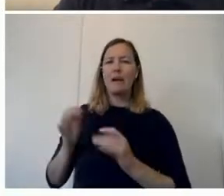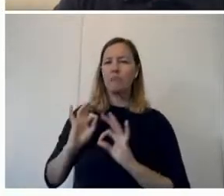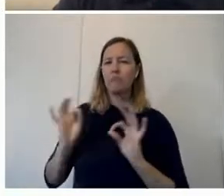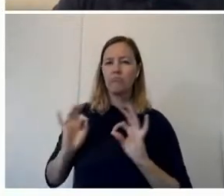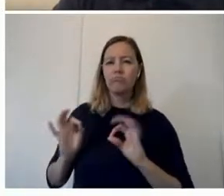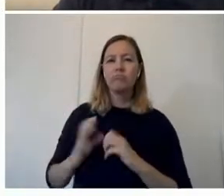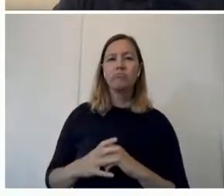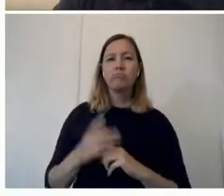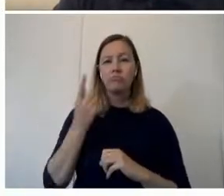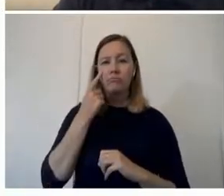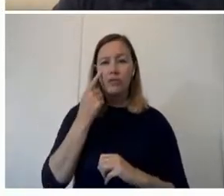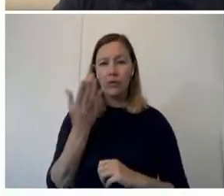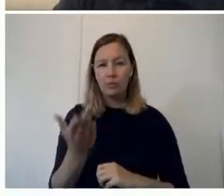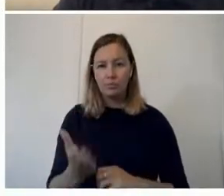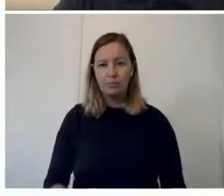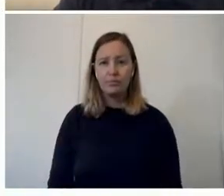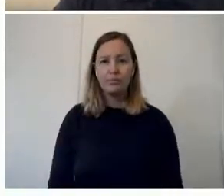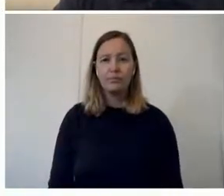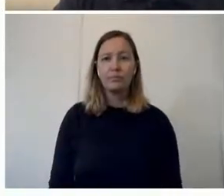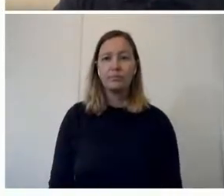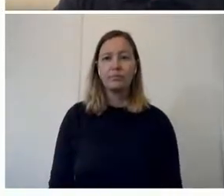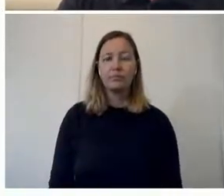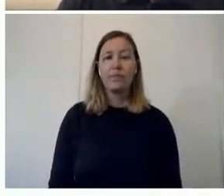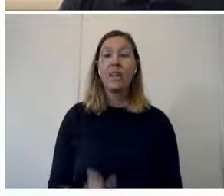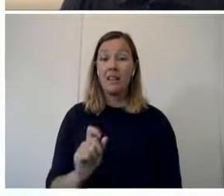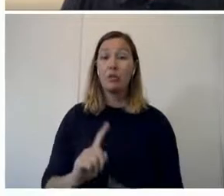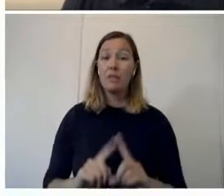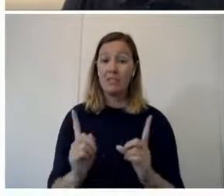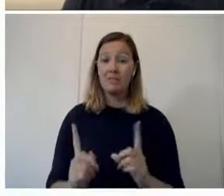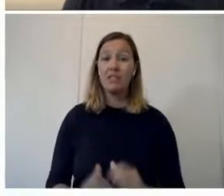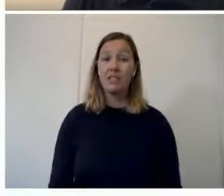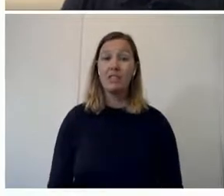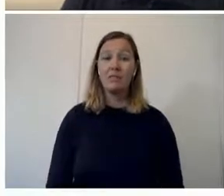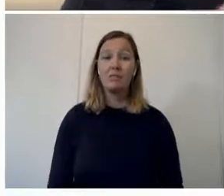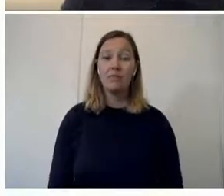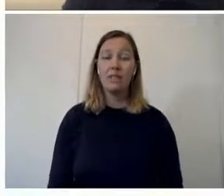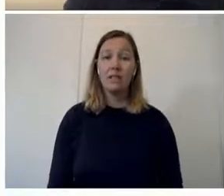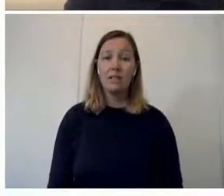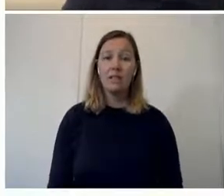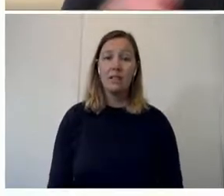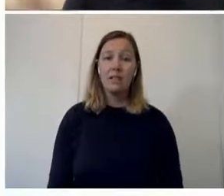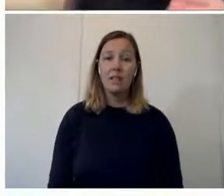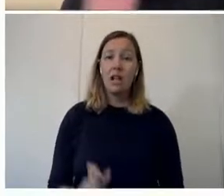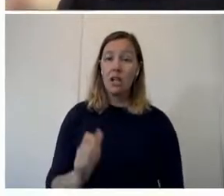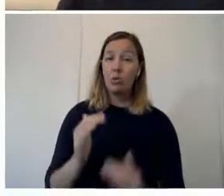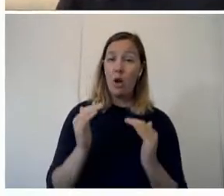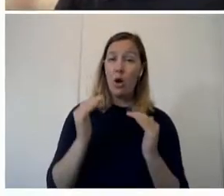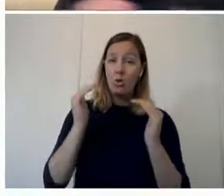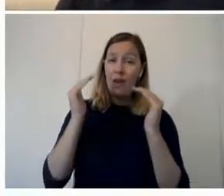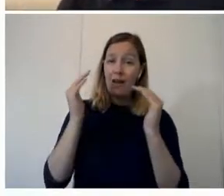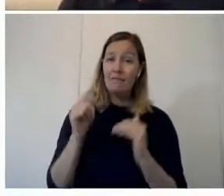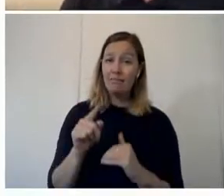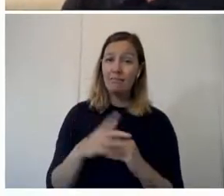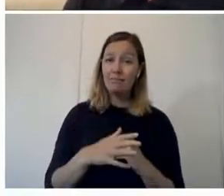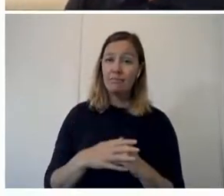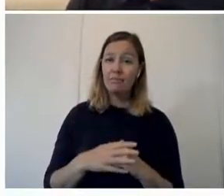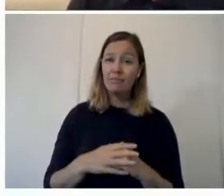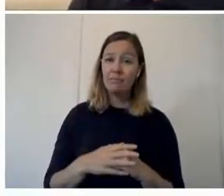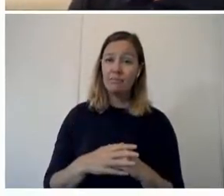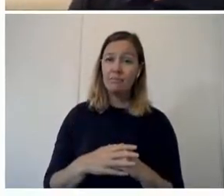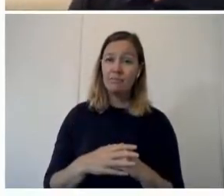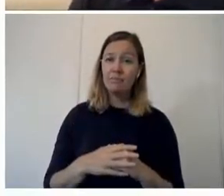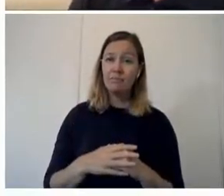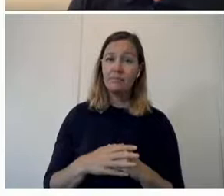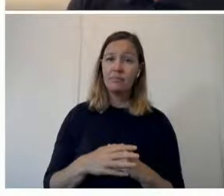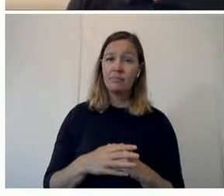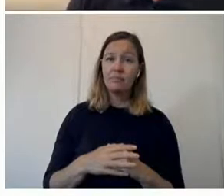look. Well, they're a little bit different. They track a bit older. I mean, this is the kind of the corollary. They track a